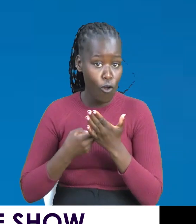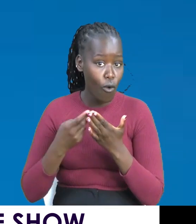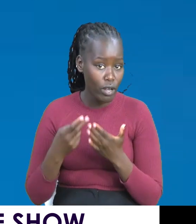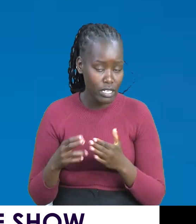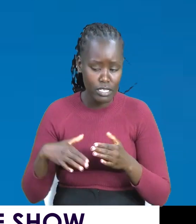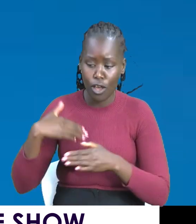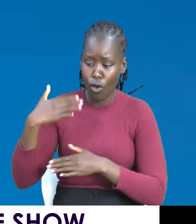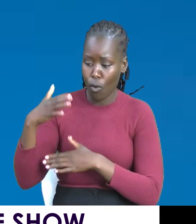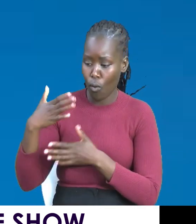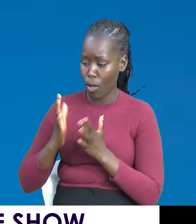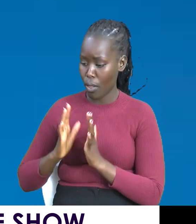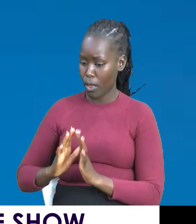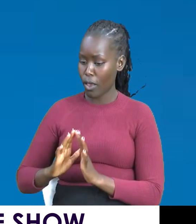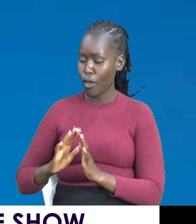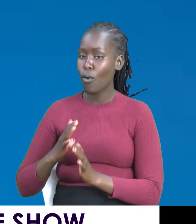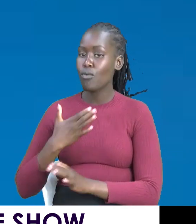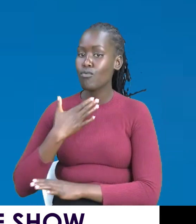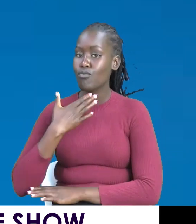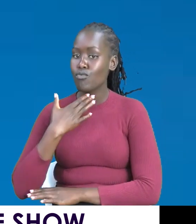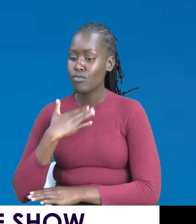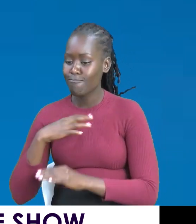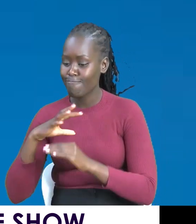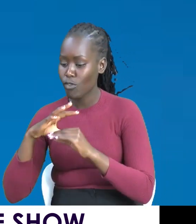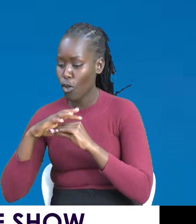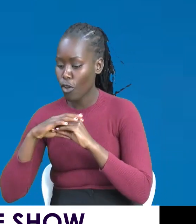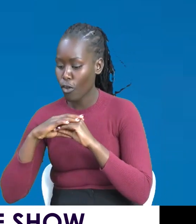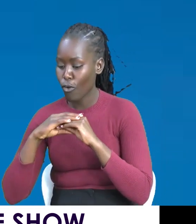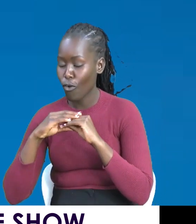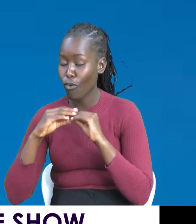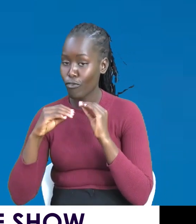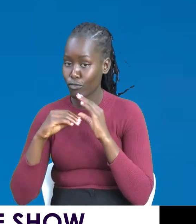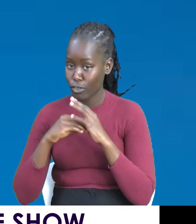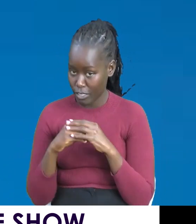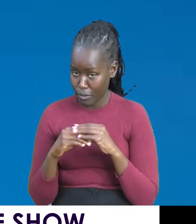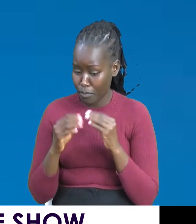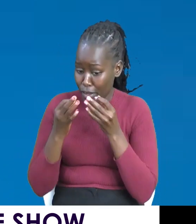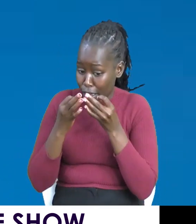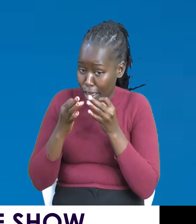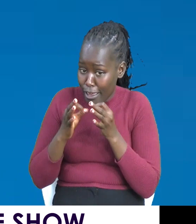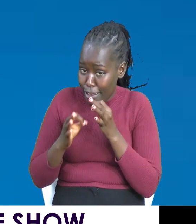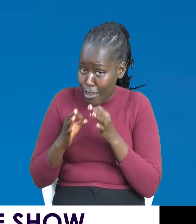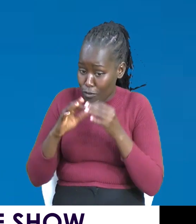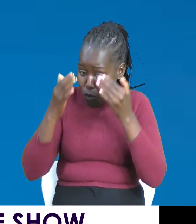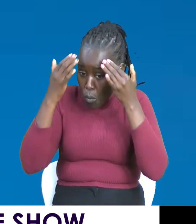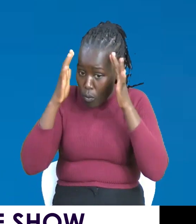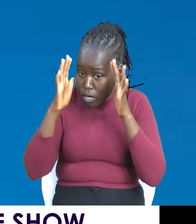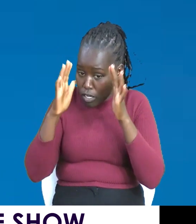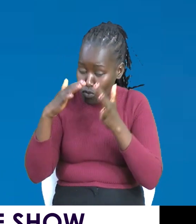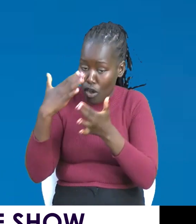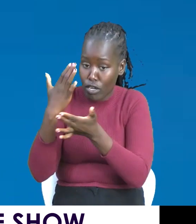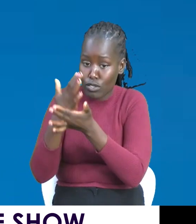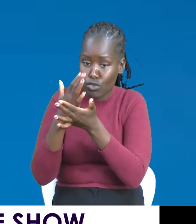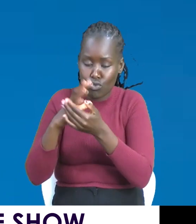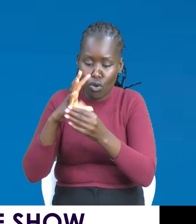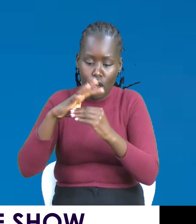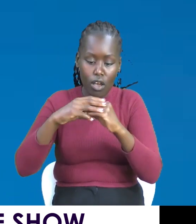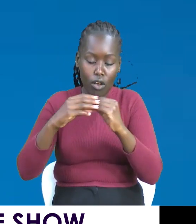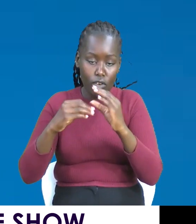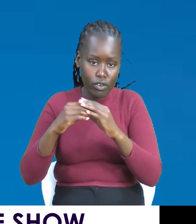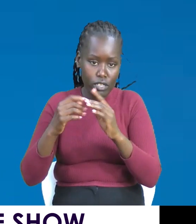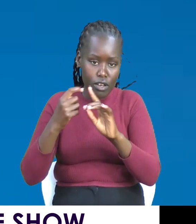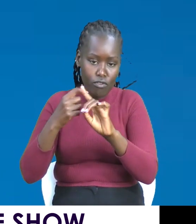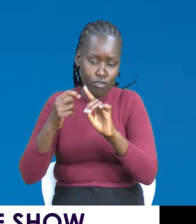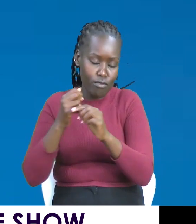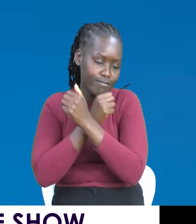Every human being craves for comfort. If you did not know it, true comfort can only come